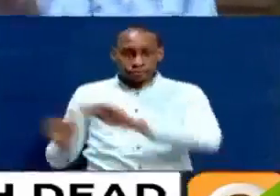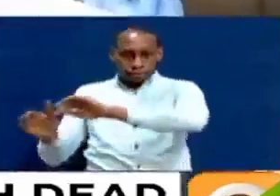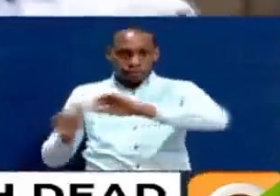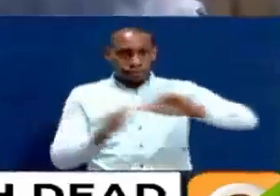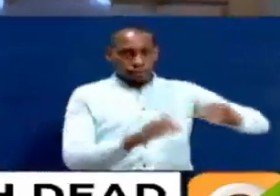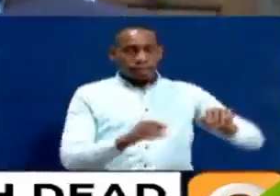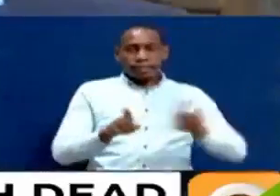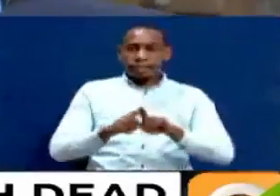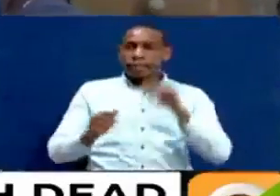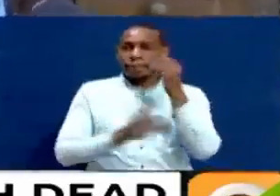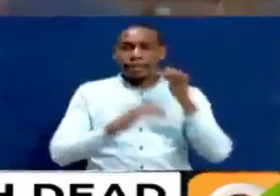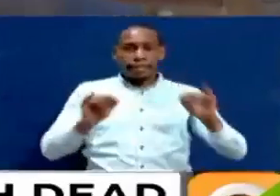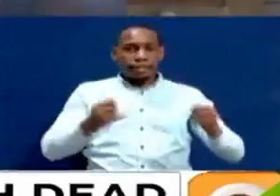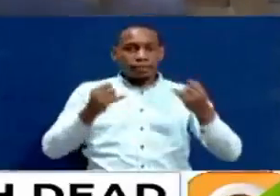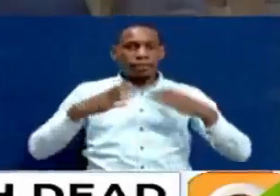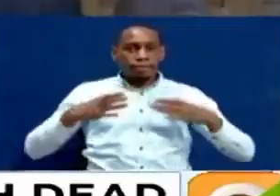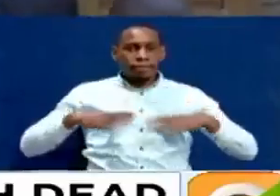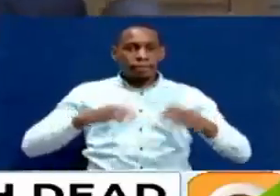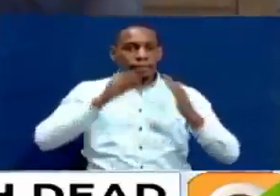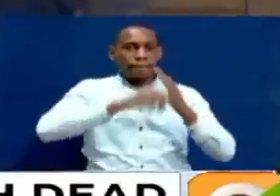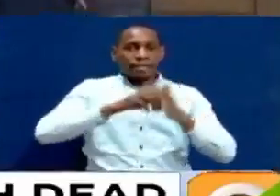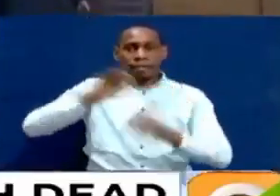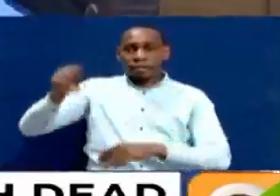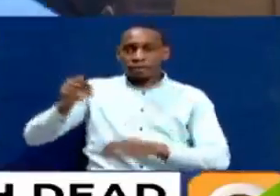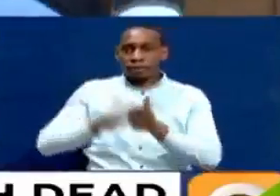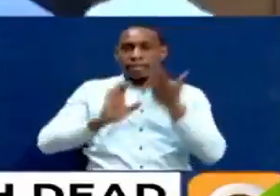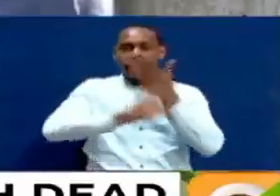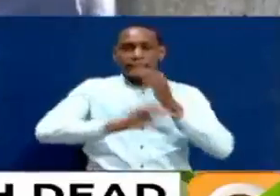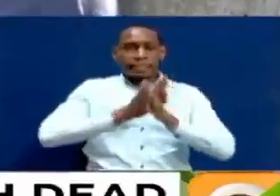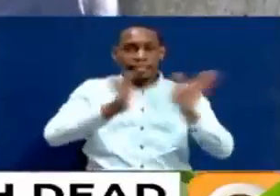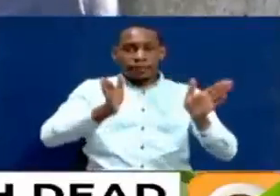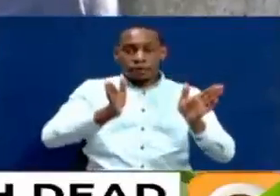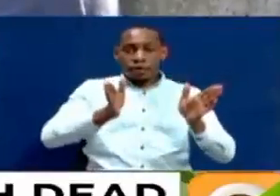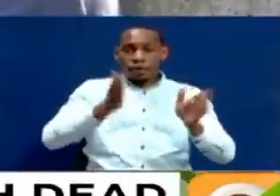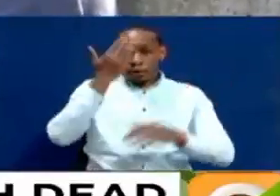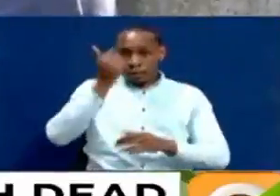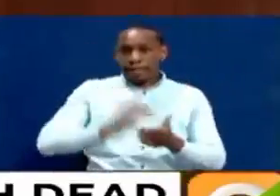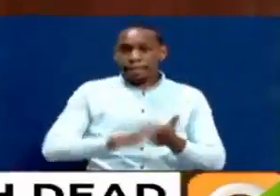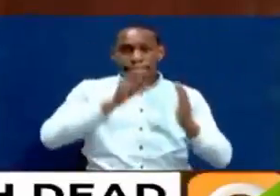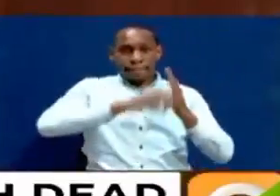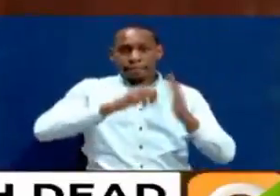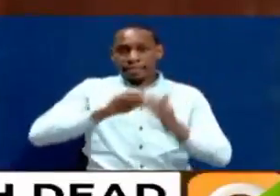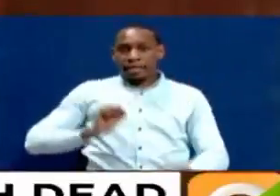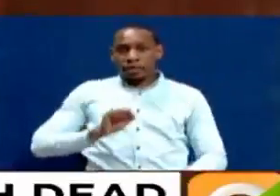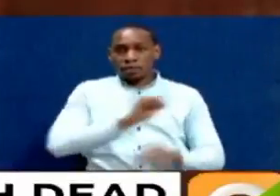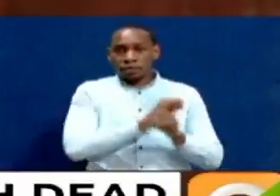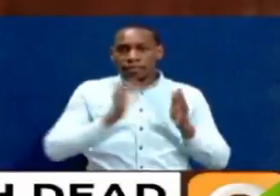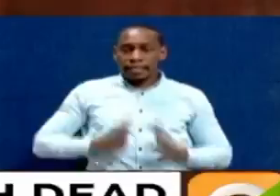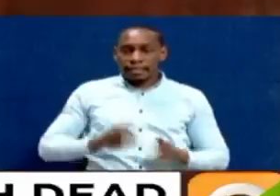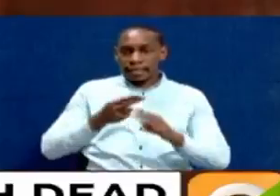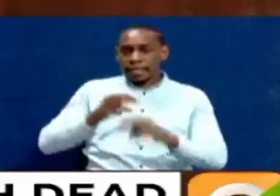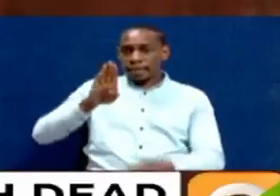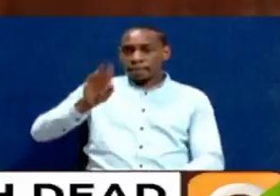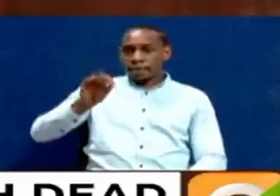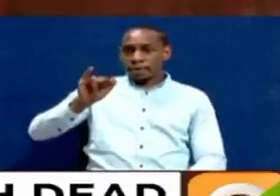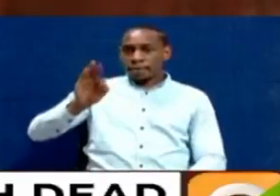a day of bad news for the people of Machakos County and the country at large. Machakos Senator Boniface Mutinda Kabaka